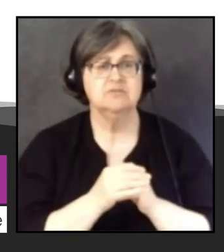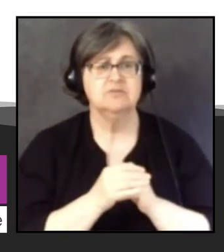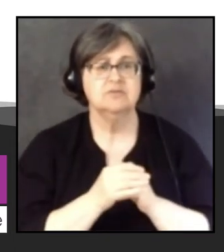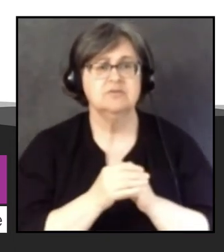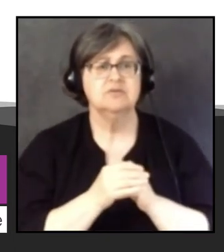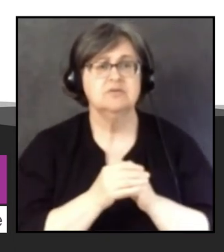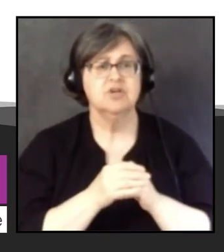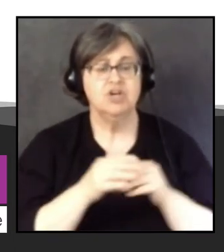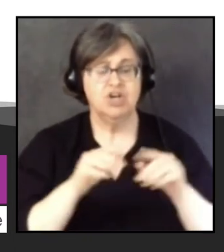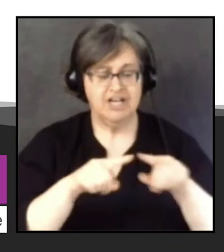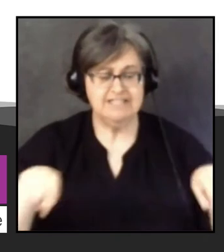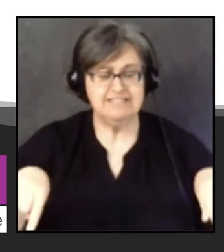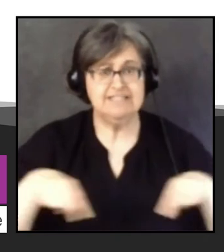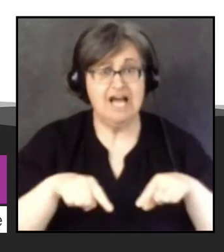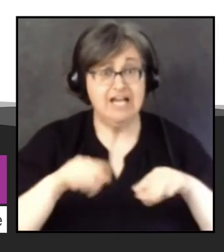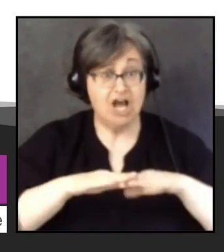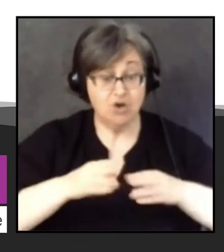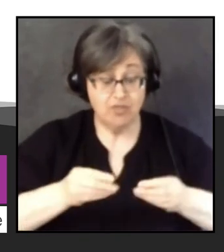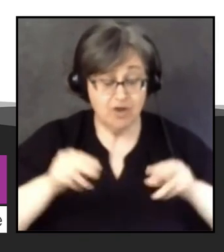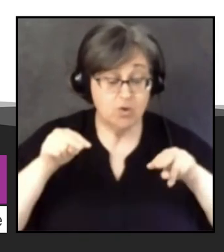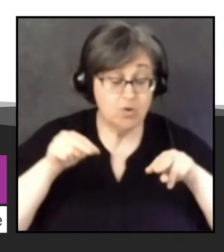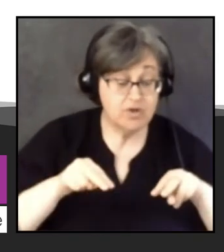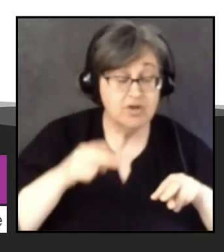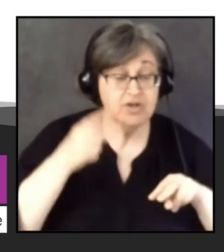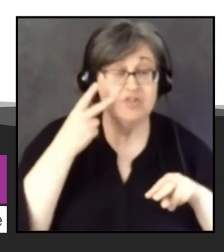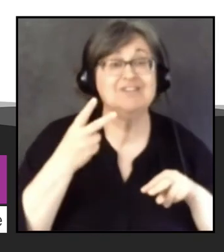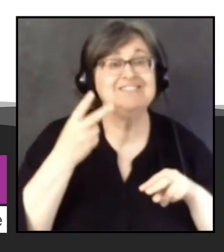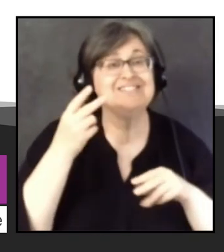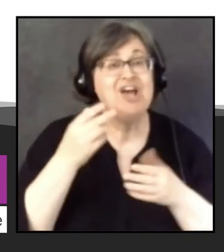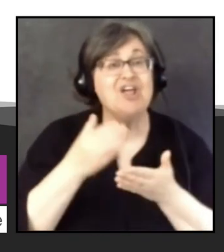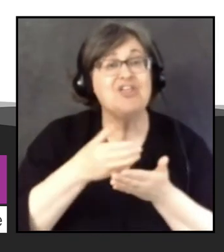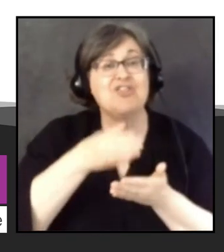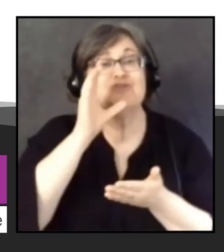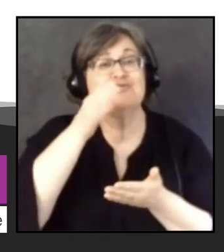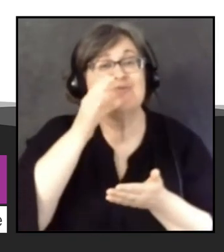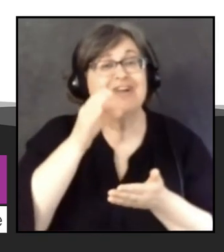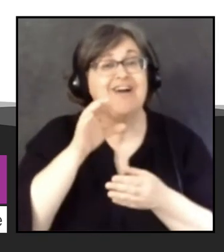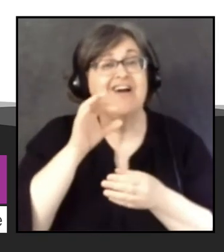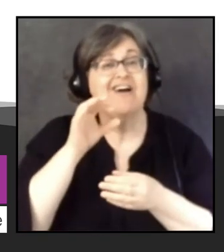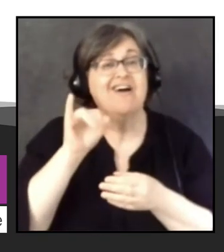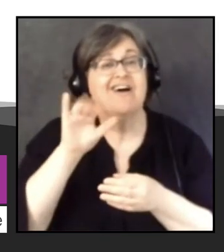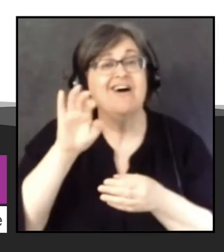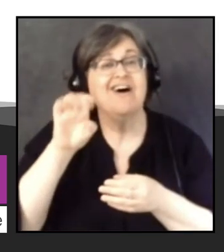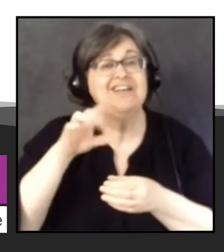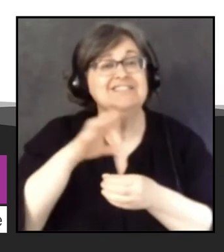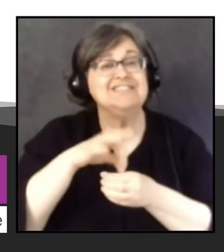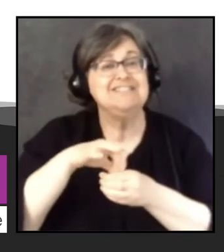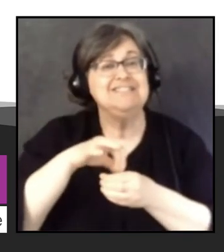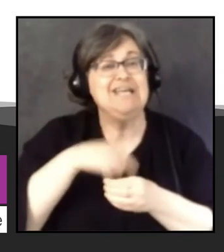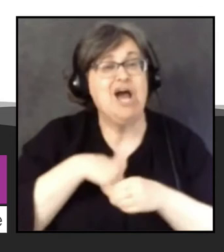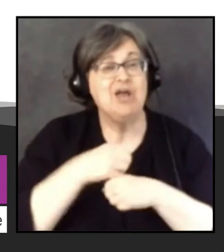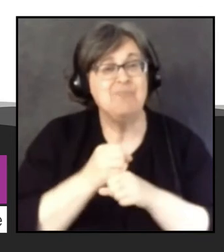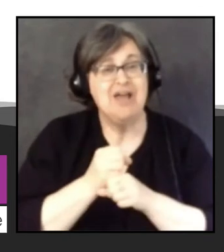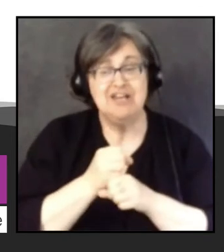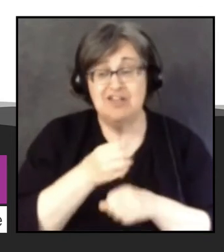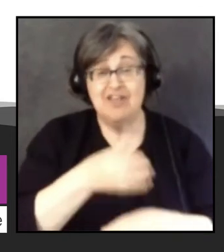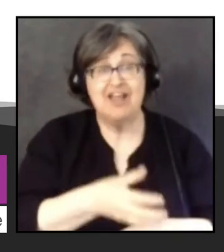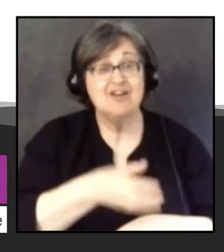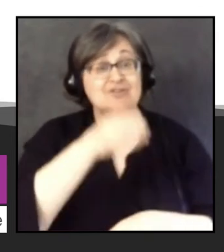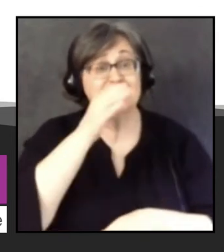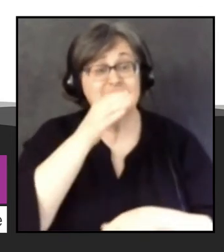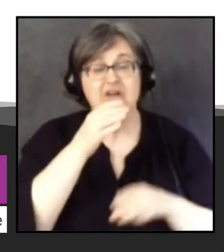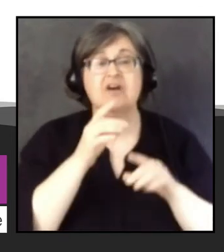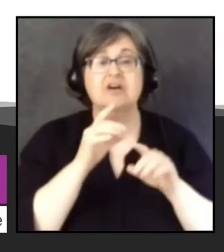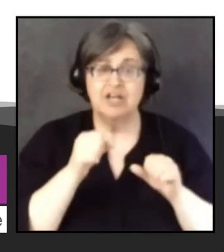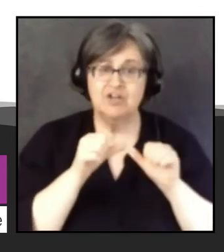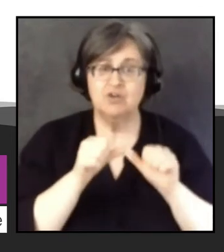ground led them to a variety of iced tea I prepared so they can grab a bottle and continue with their day. But they were also